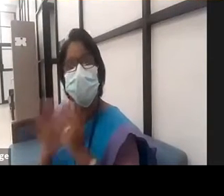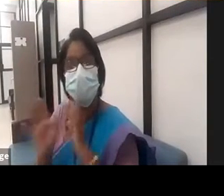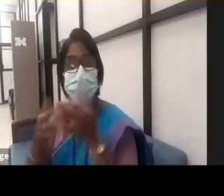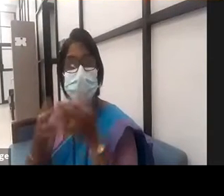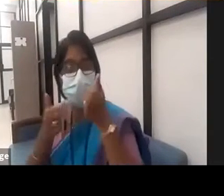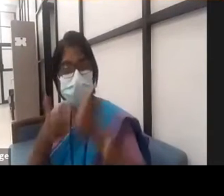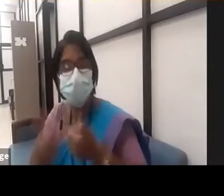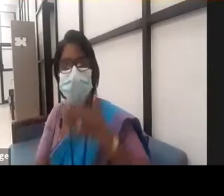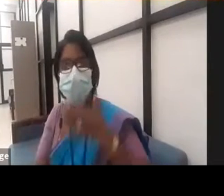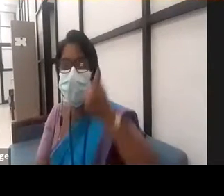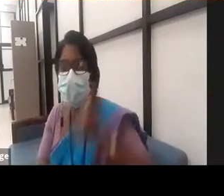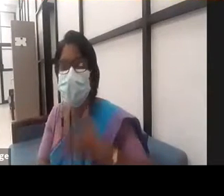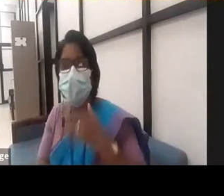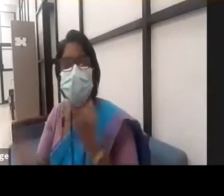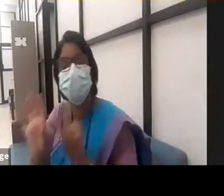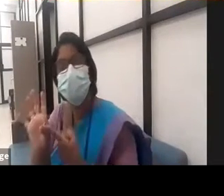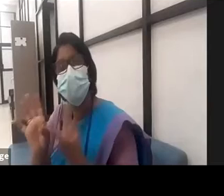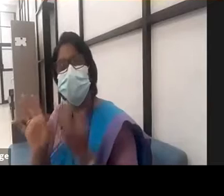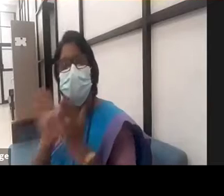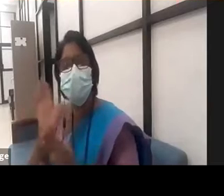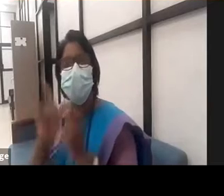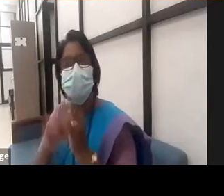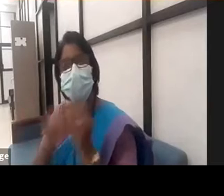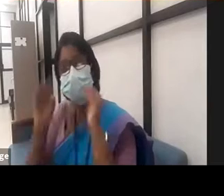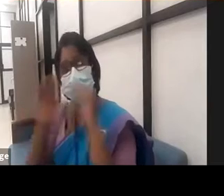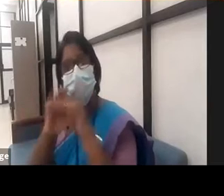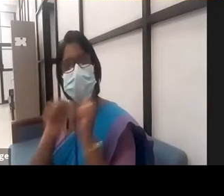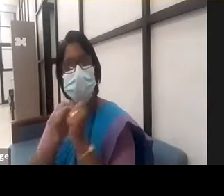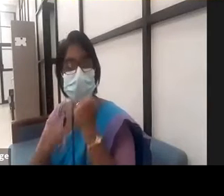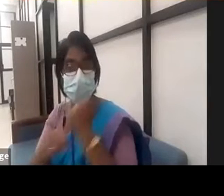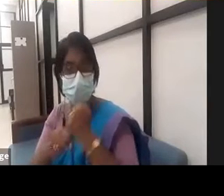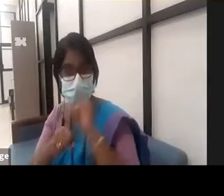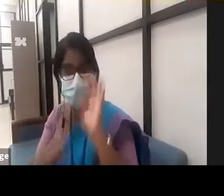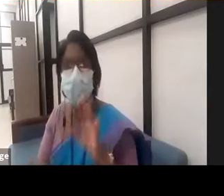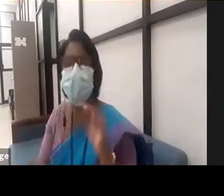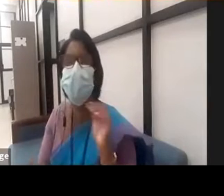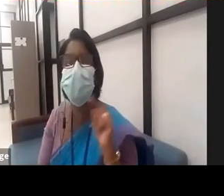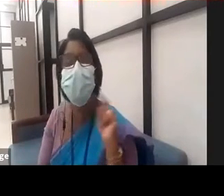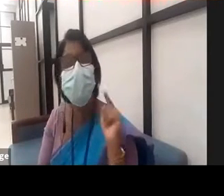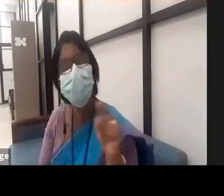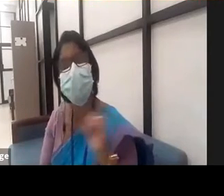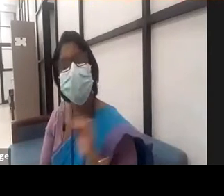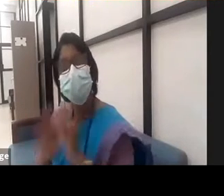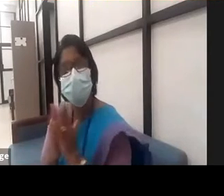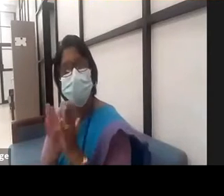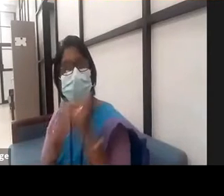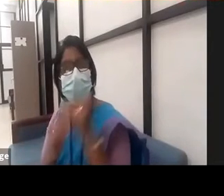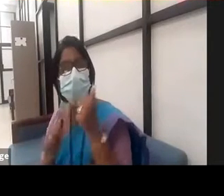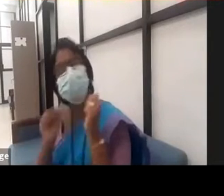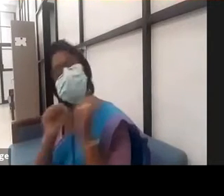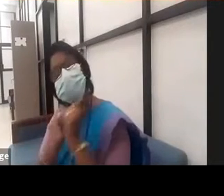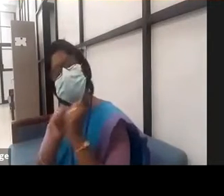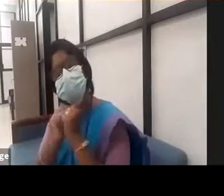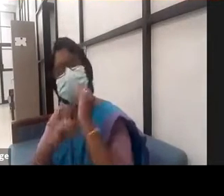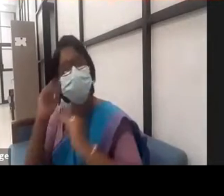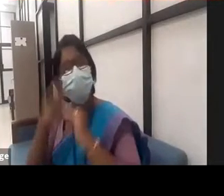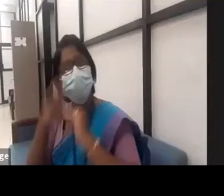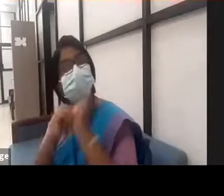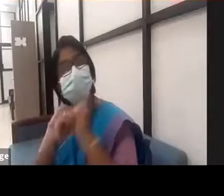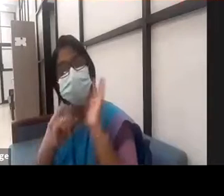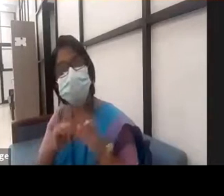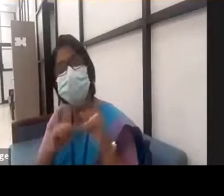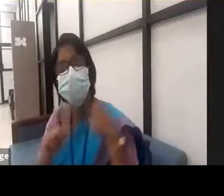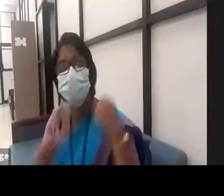state ministers, are doing a great job focusing on SMEs, whether it